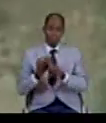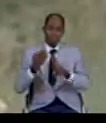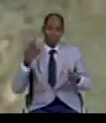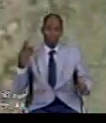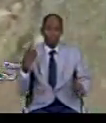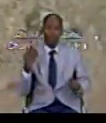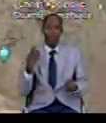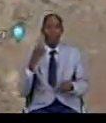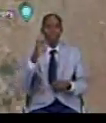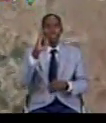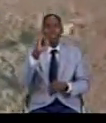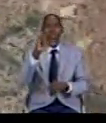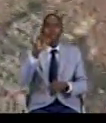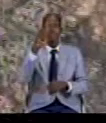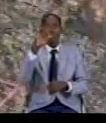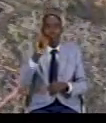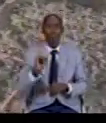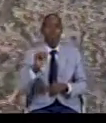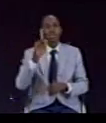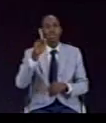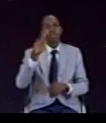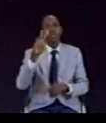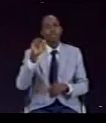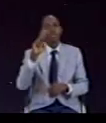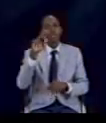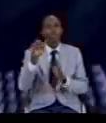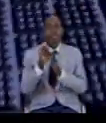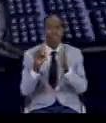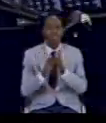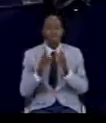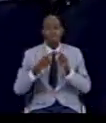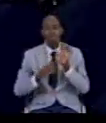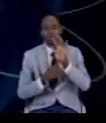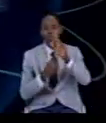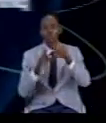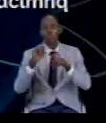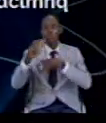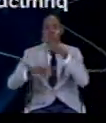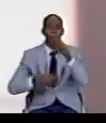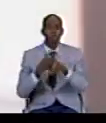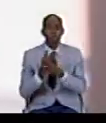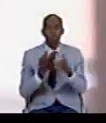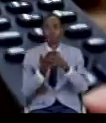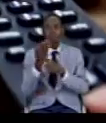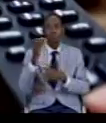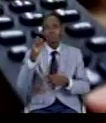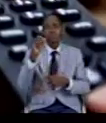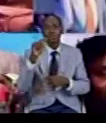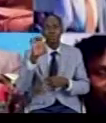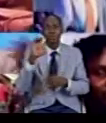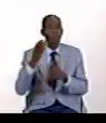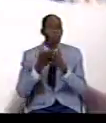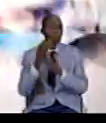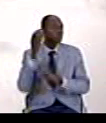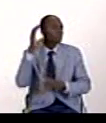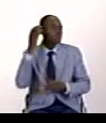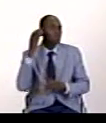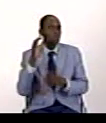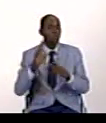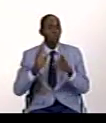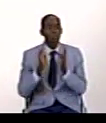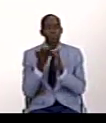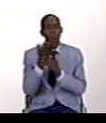Ilorin, Kwara State, and scheduled to fly across the world. Their satellite, social media, radio and television.